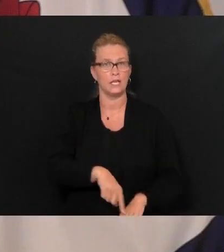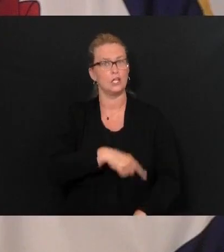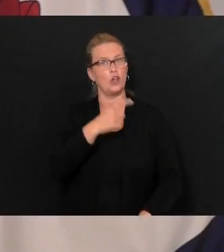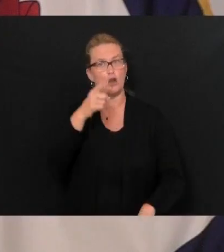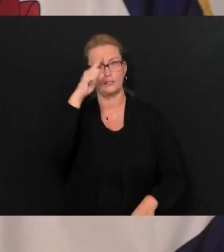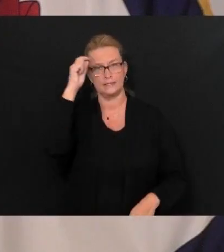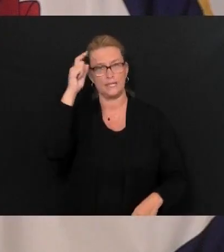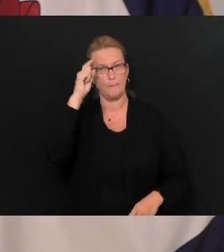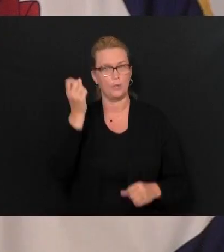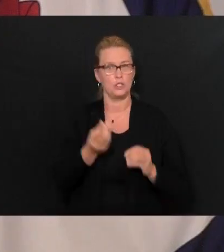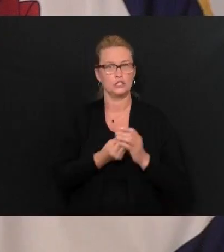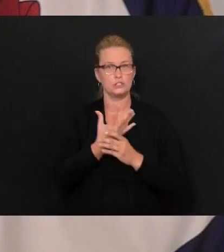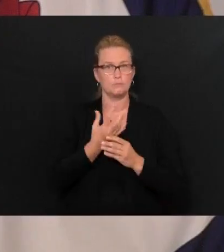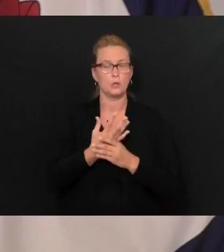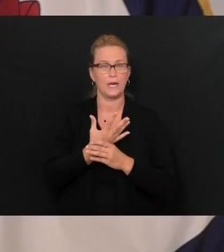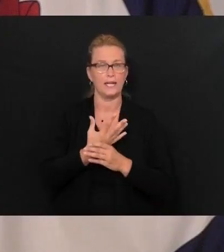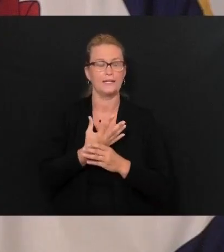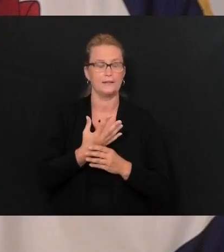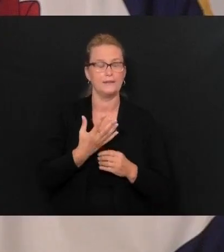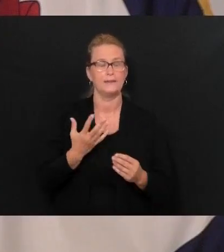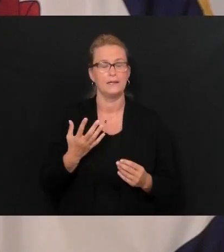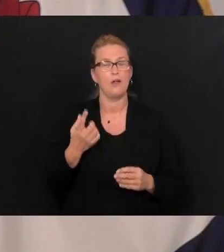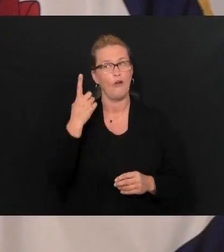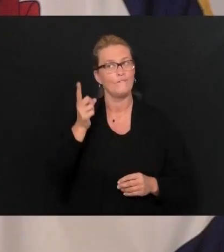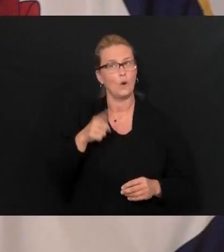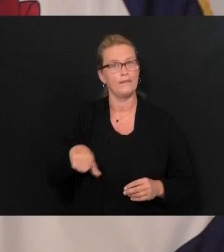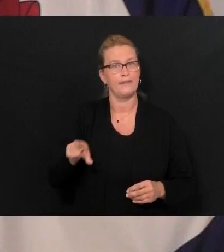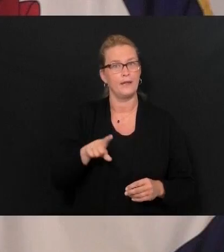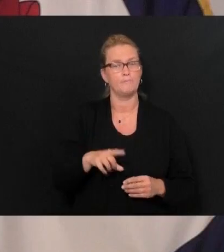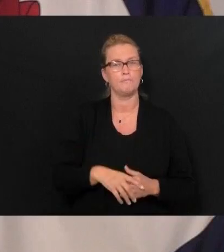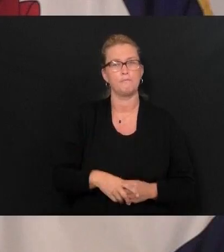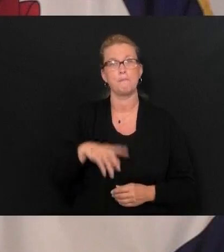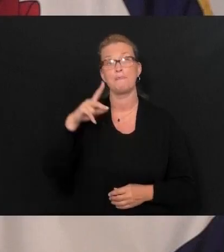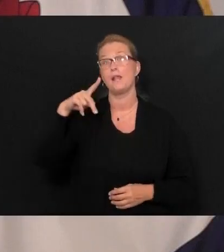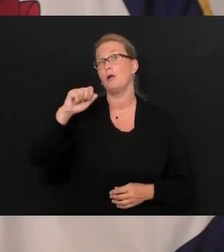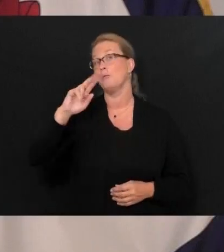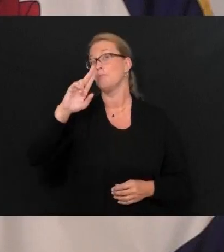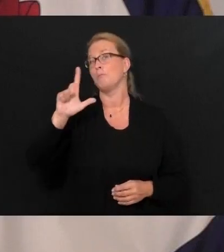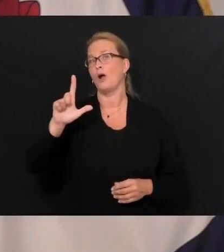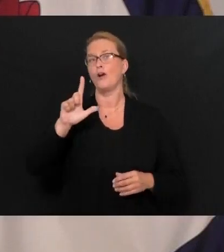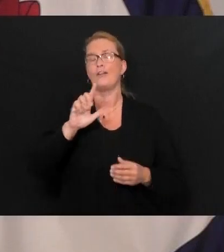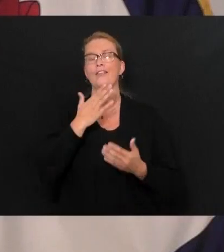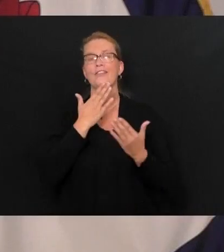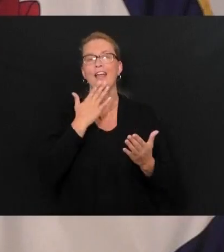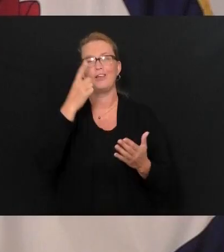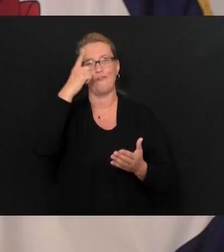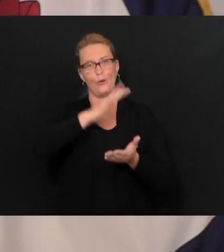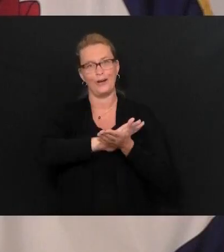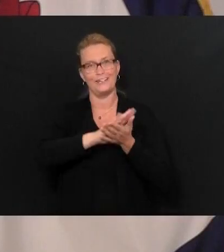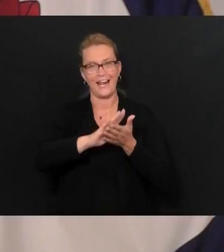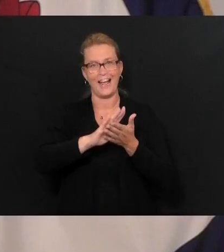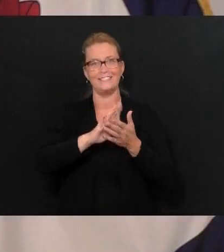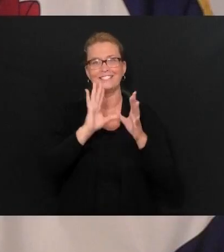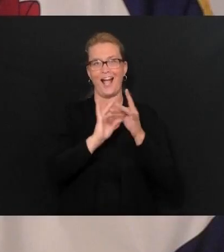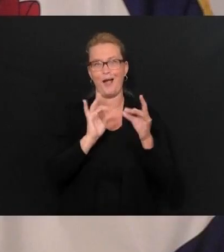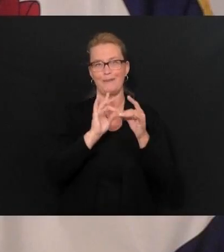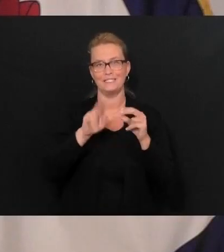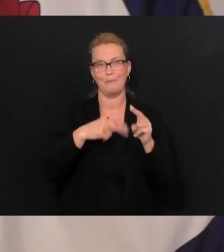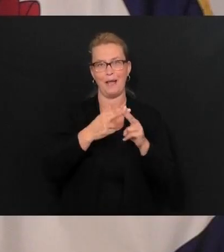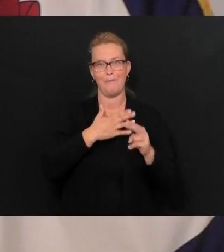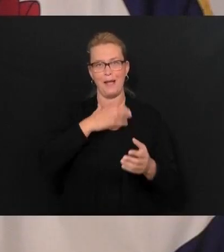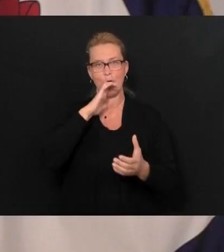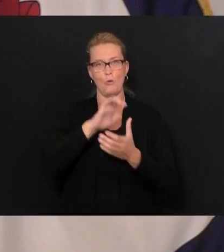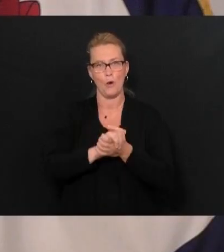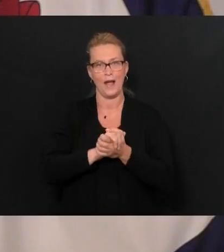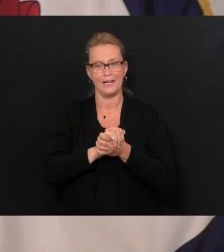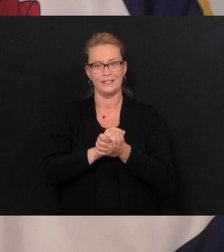and spring and early fall for them. But Paul, I appreciate your kind comments about Kathy. I can't understand